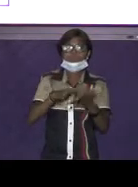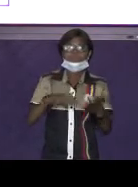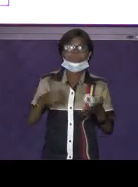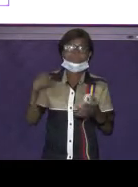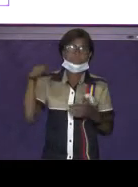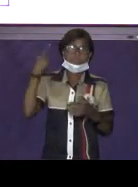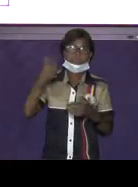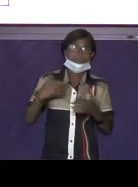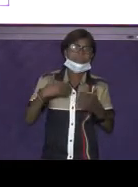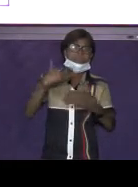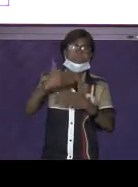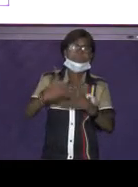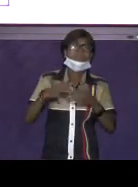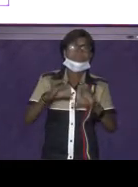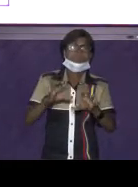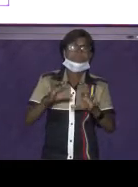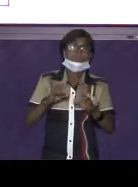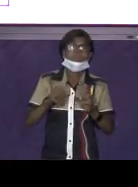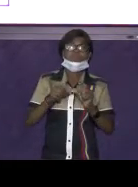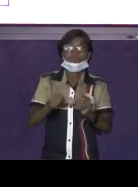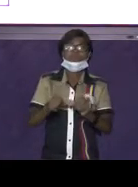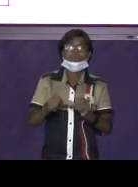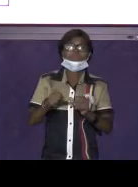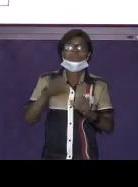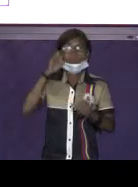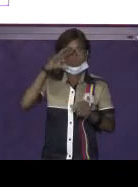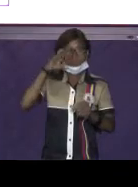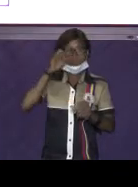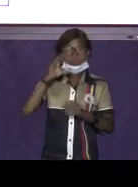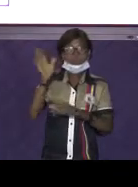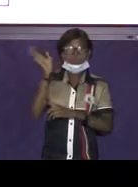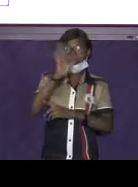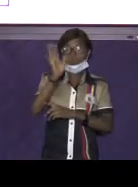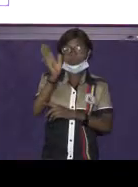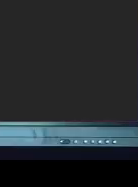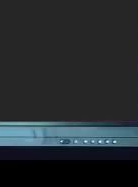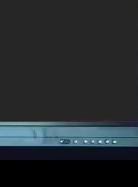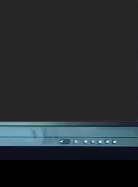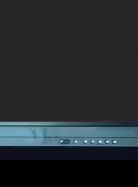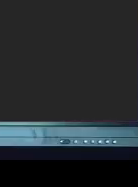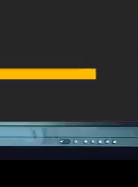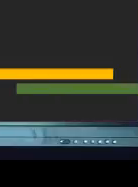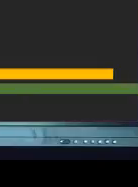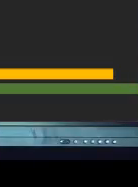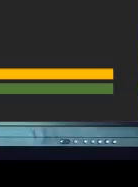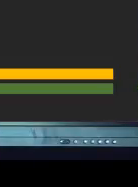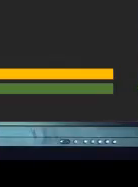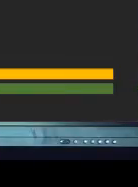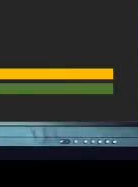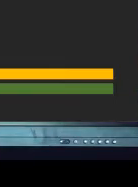the next class, remain wonderful mathematicians. Bye-bye now.